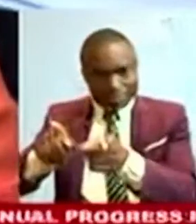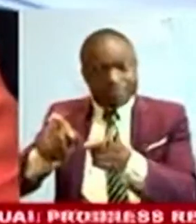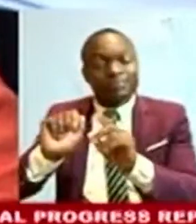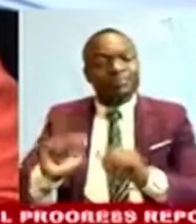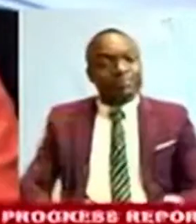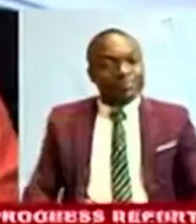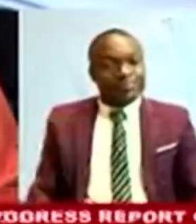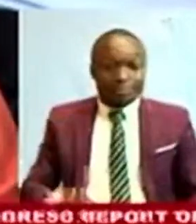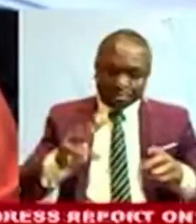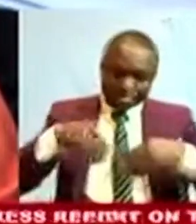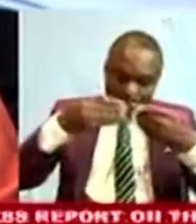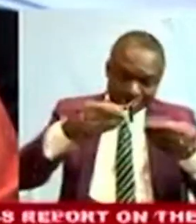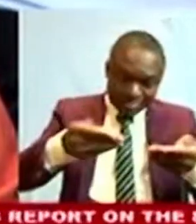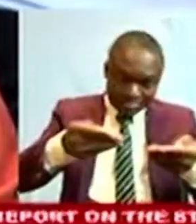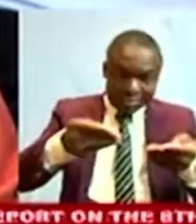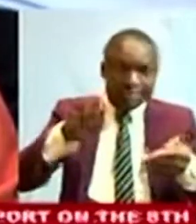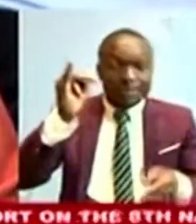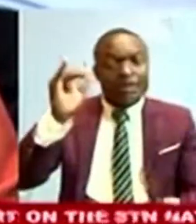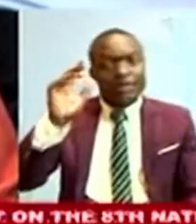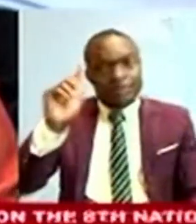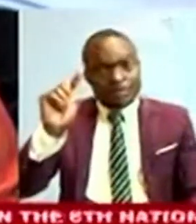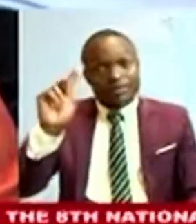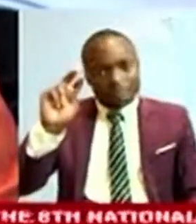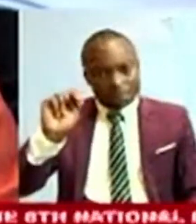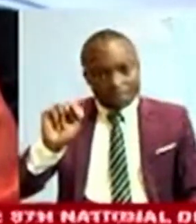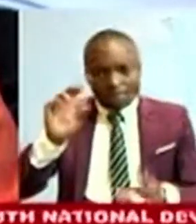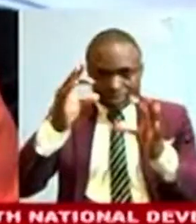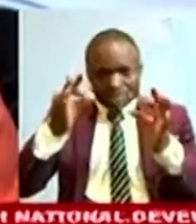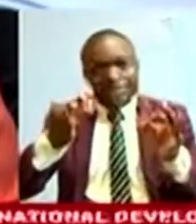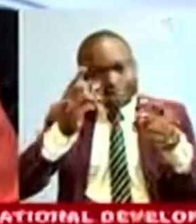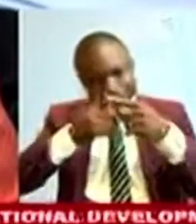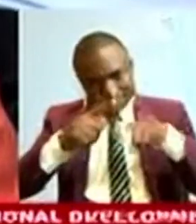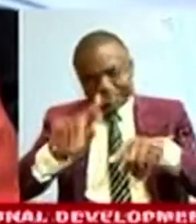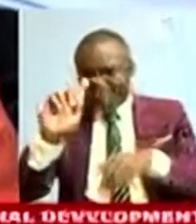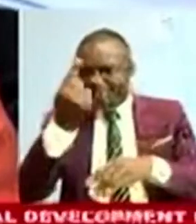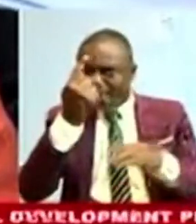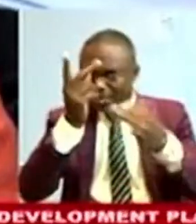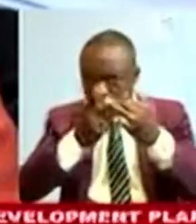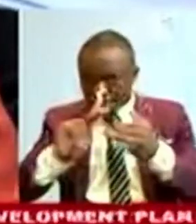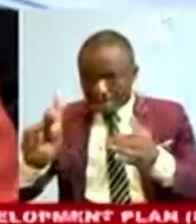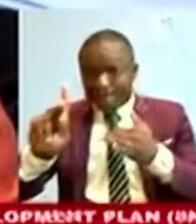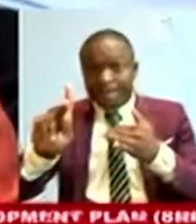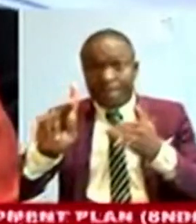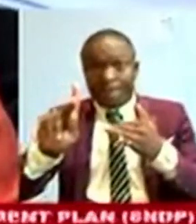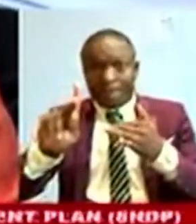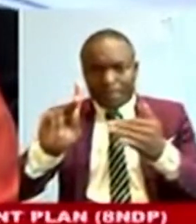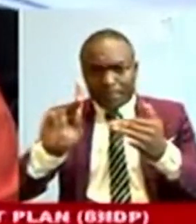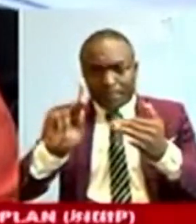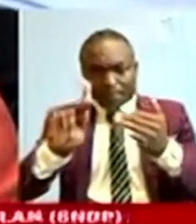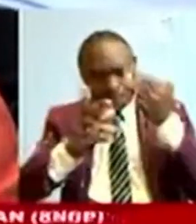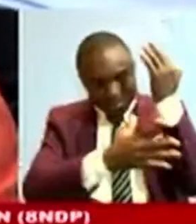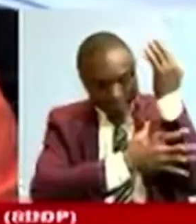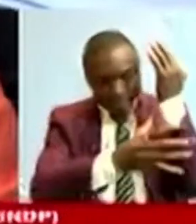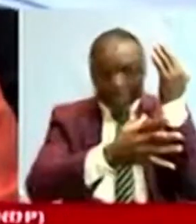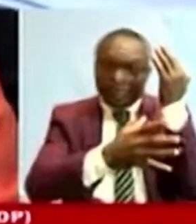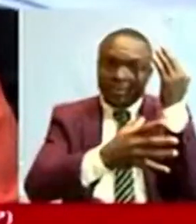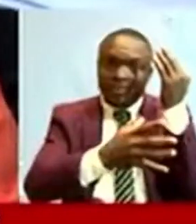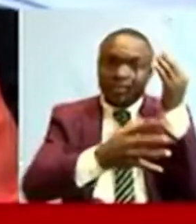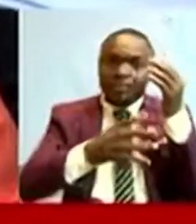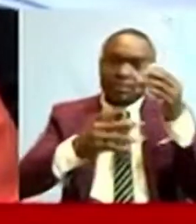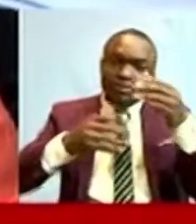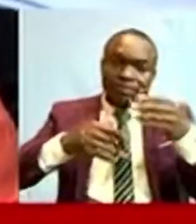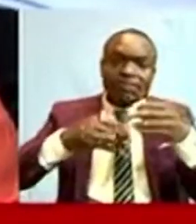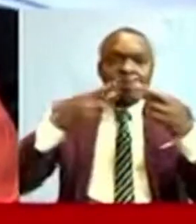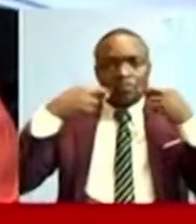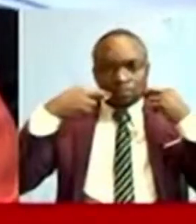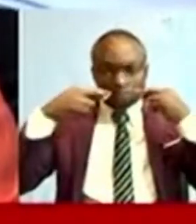and giving them ITNs, if they are done in the first part of their pregnancy, that's the first trimester, then the outcomes of the